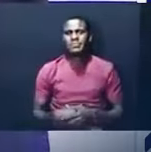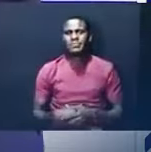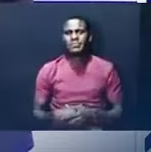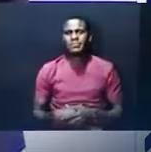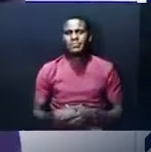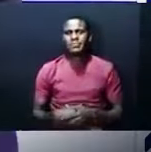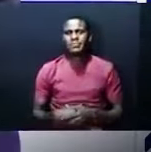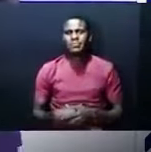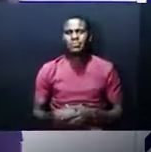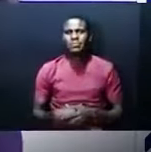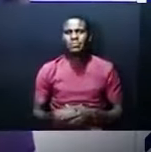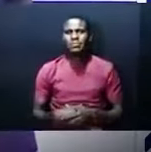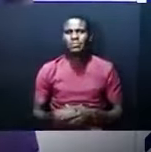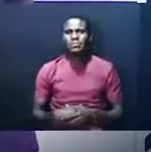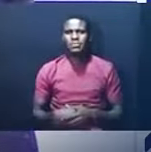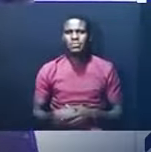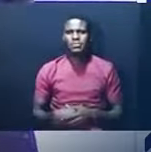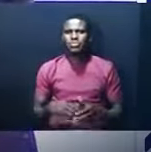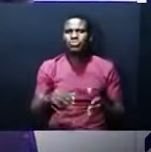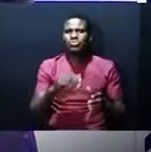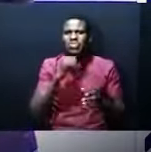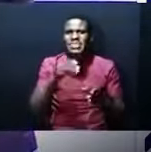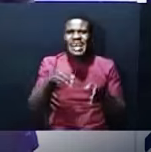have. Don't let someone's ugly